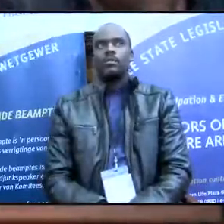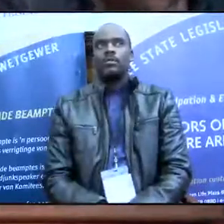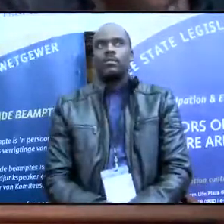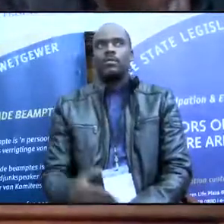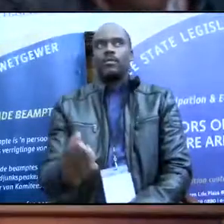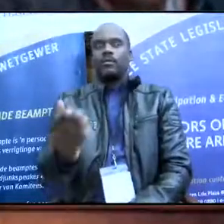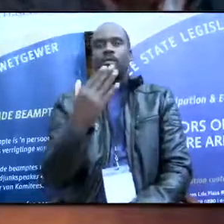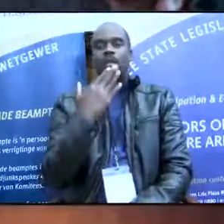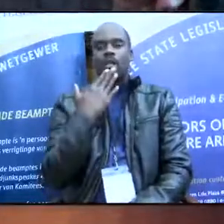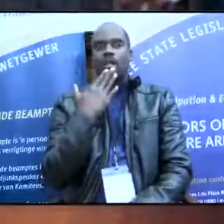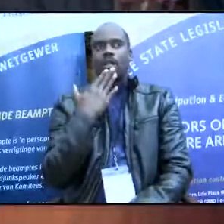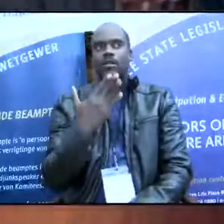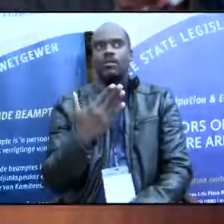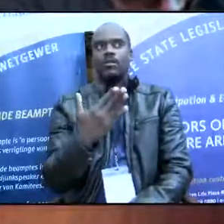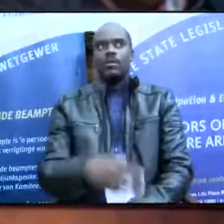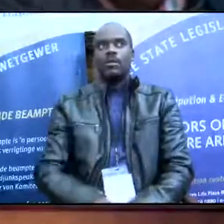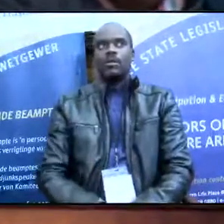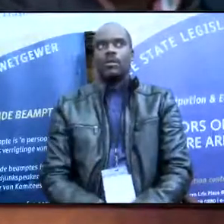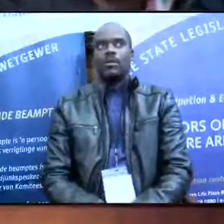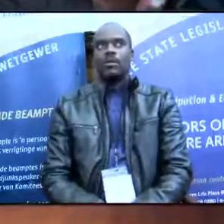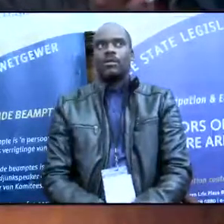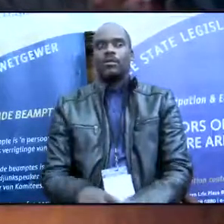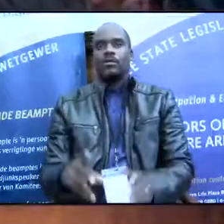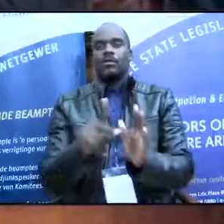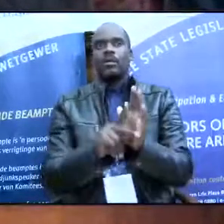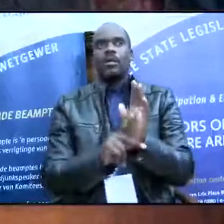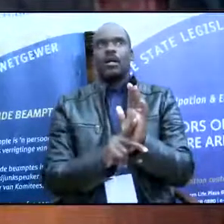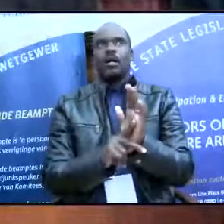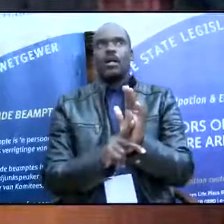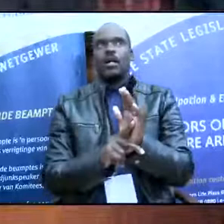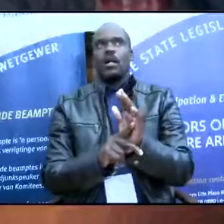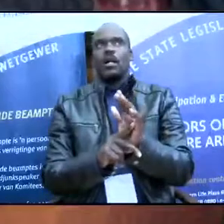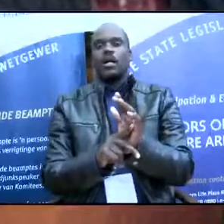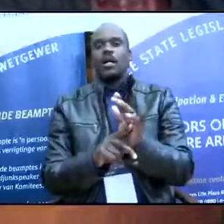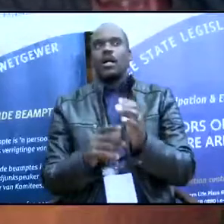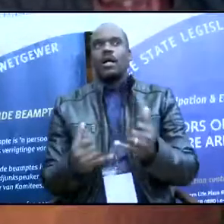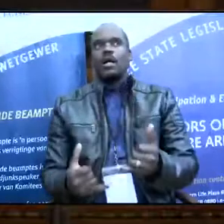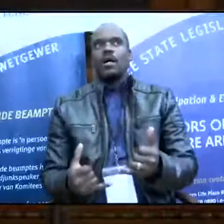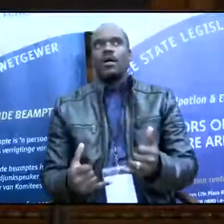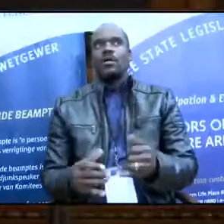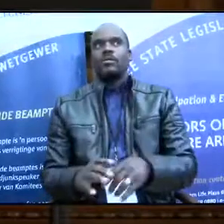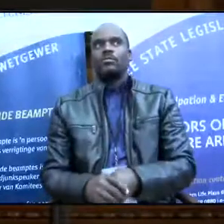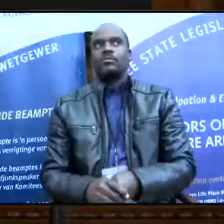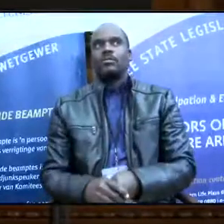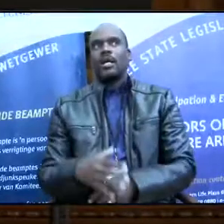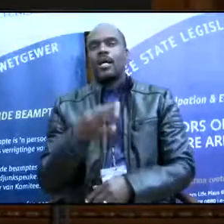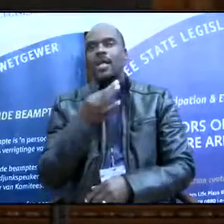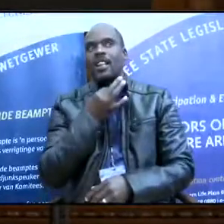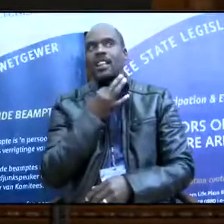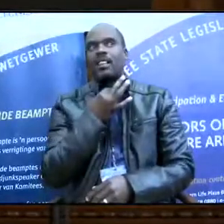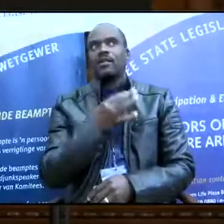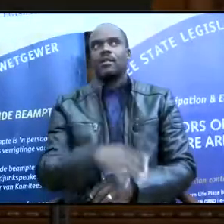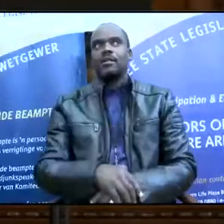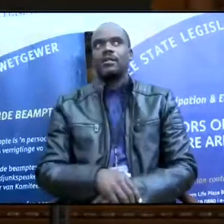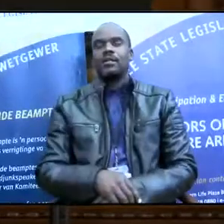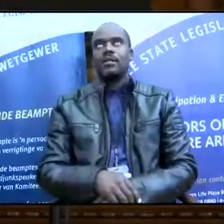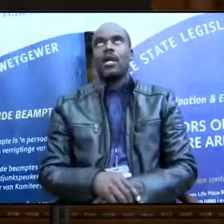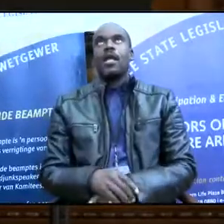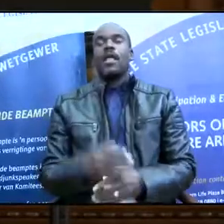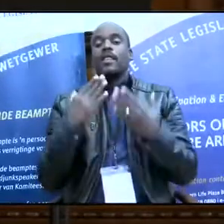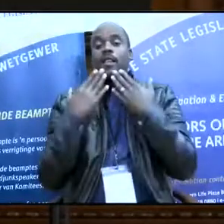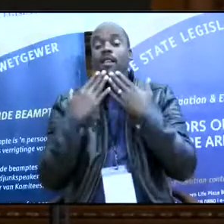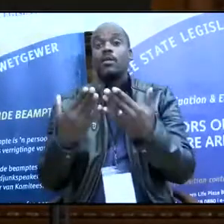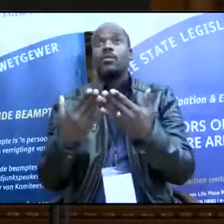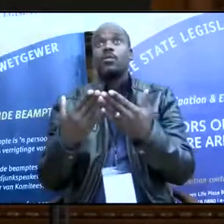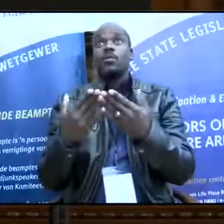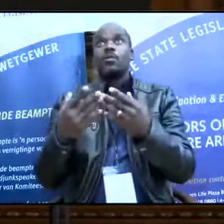thank you program director allow me to kindly acknowledge the honorable speaker mess daniele sifuba our